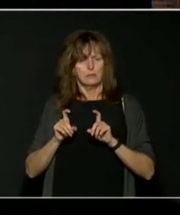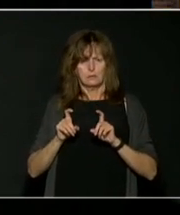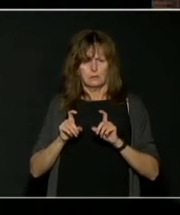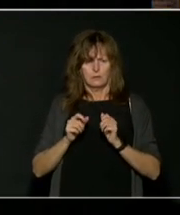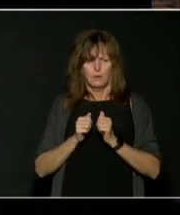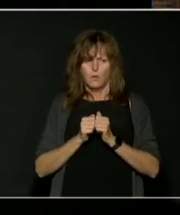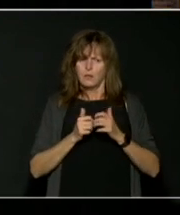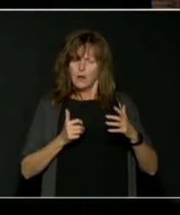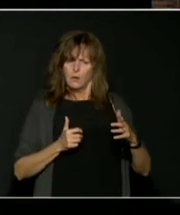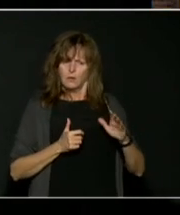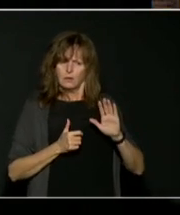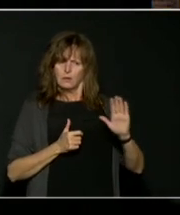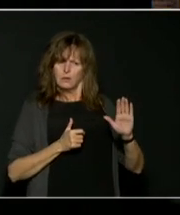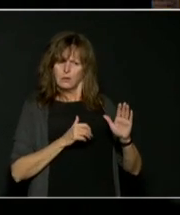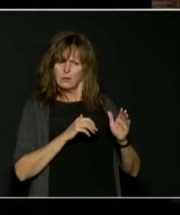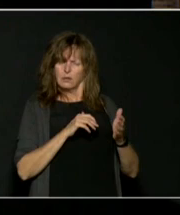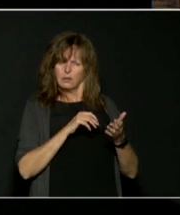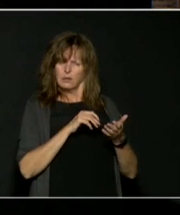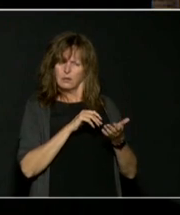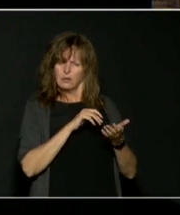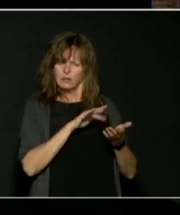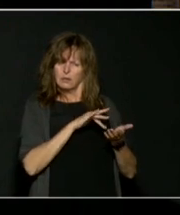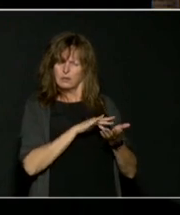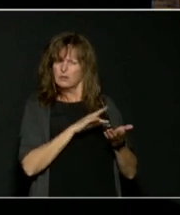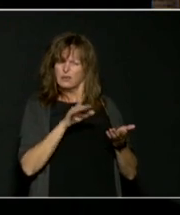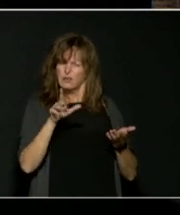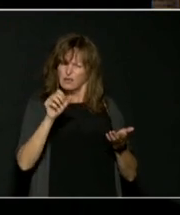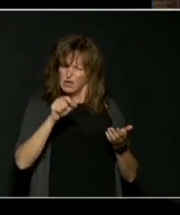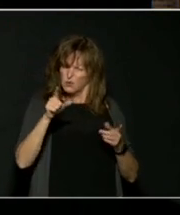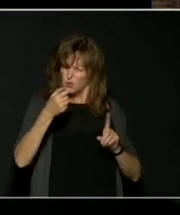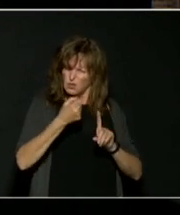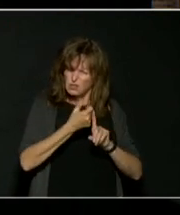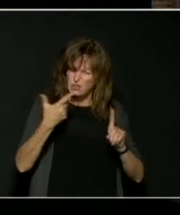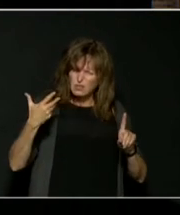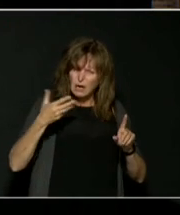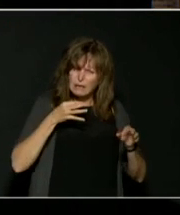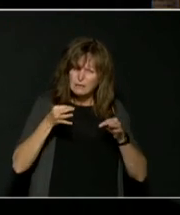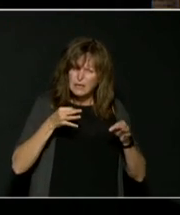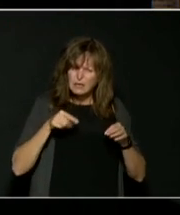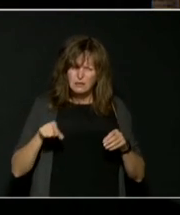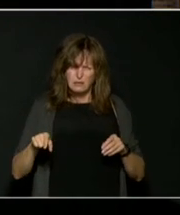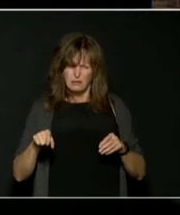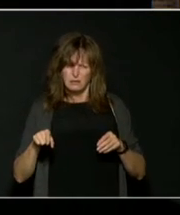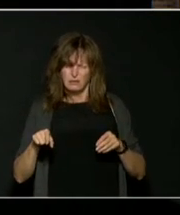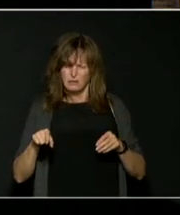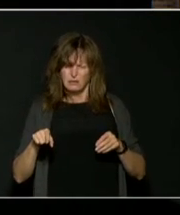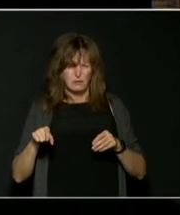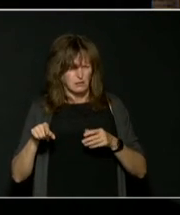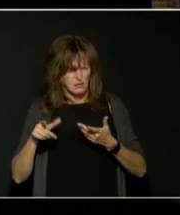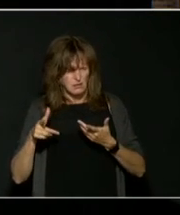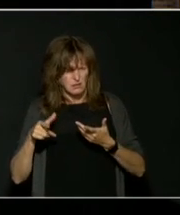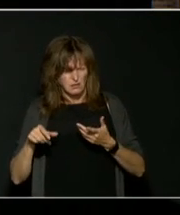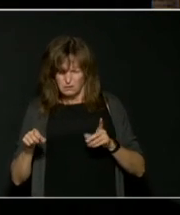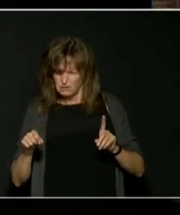specimens. I'm just wondering if you could sort of explain how this is going to work. What is this central collector, and where is this capacity coming